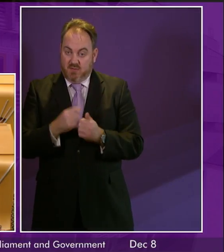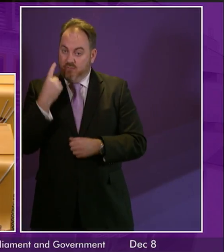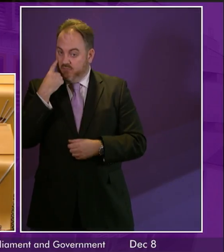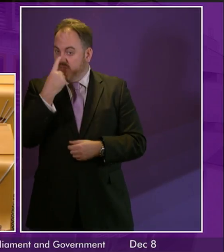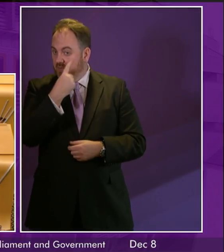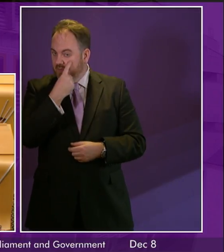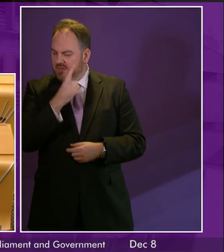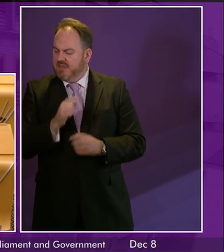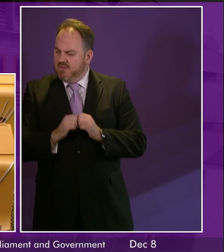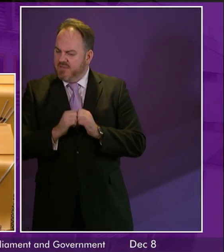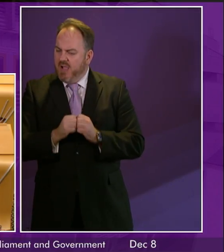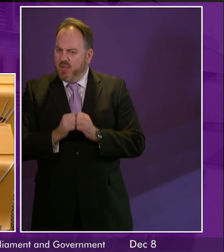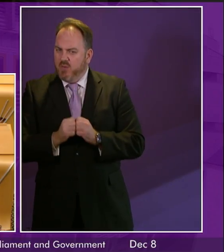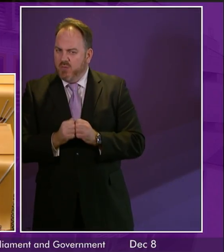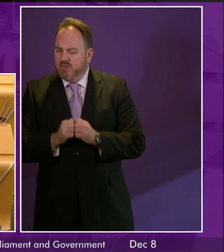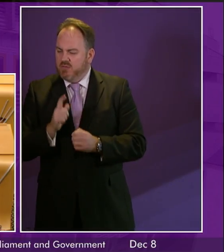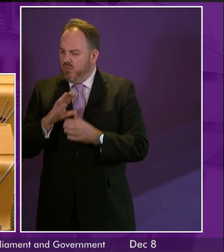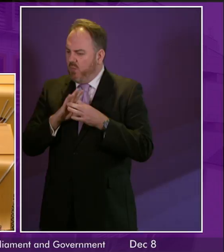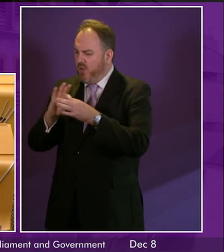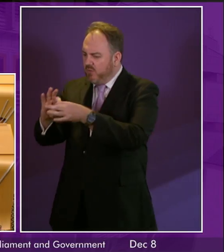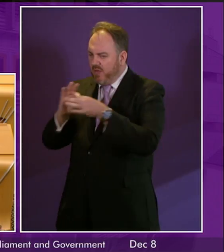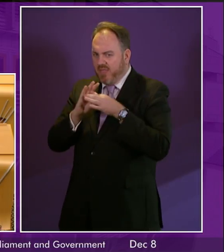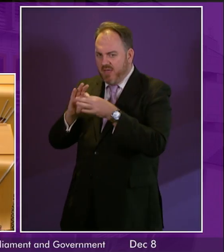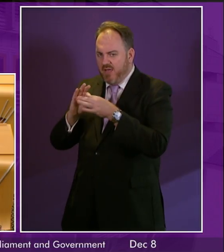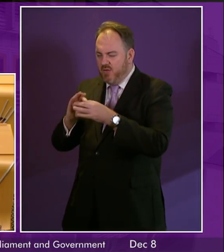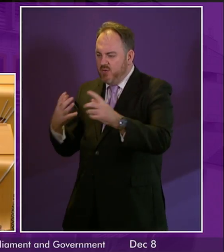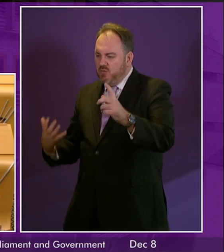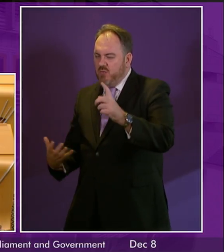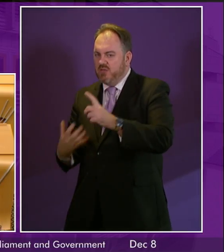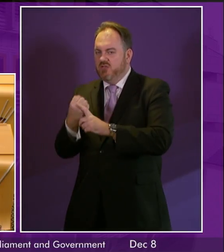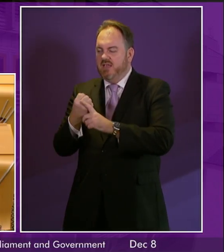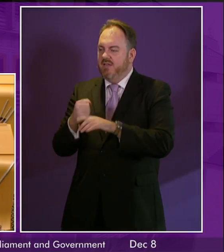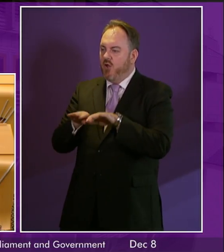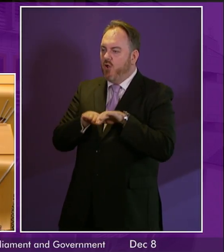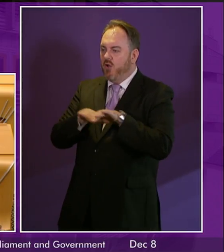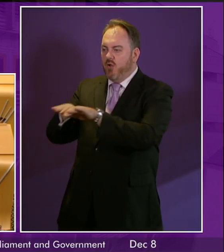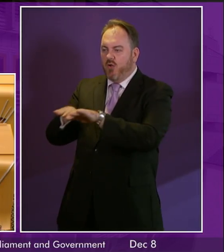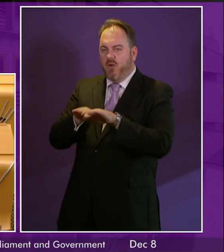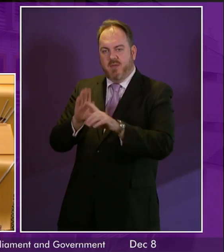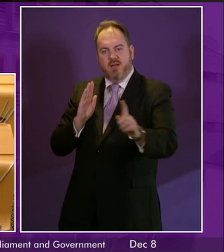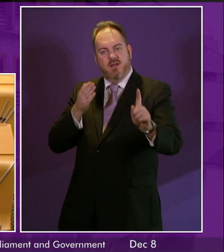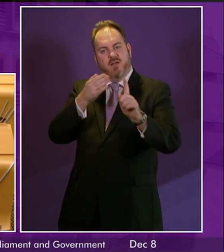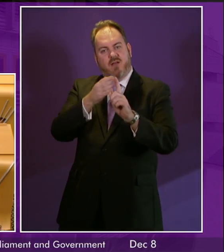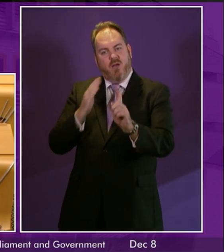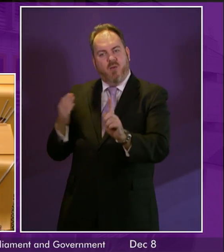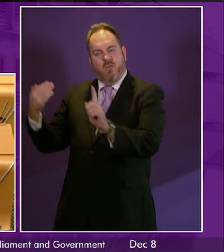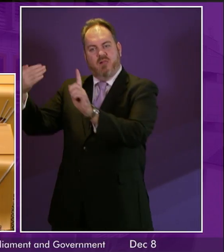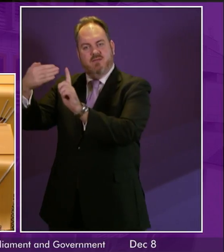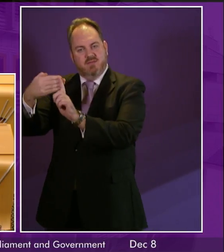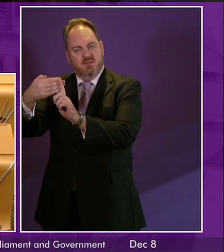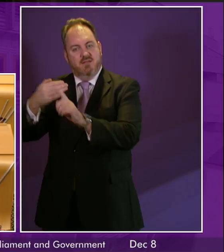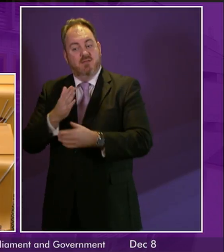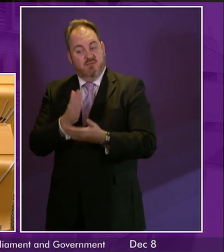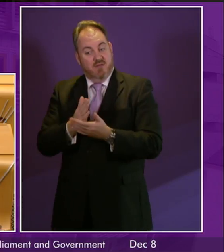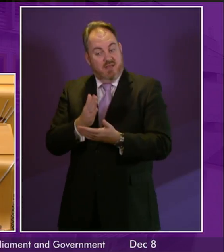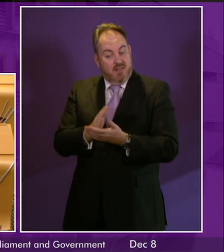demonstrates the value of us working together effectively to achieve our common goals. Now, the agreement sets a clear framework that signals the